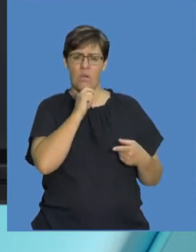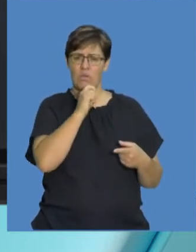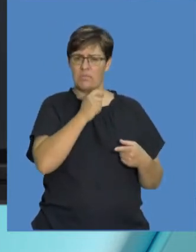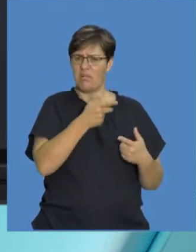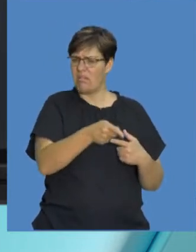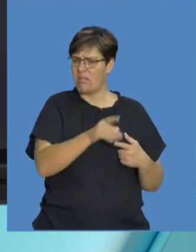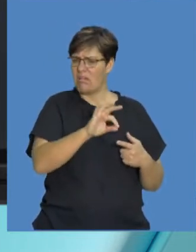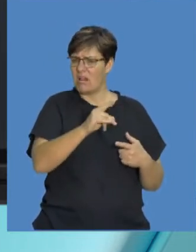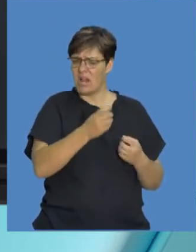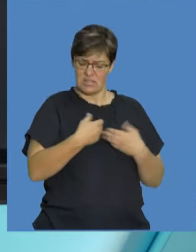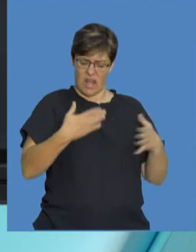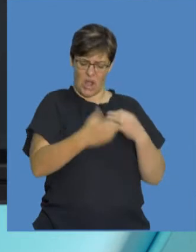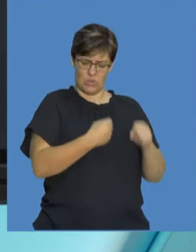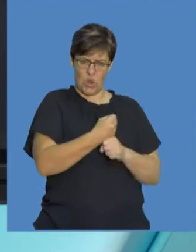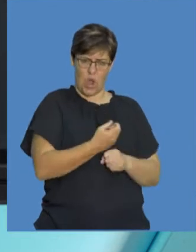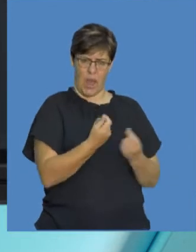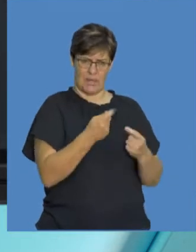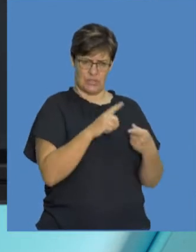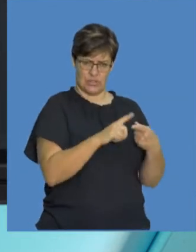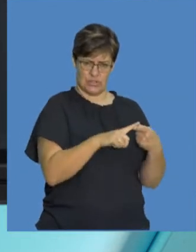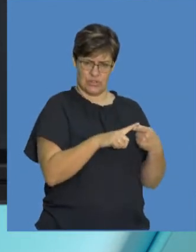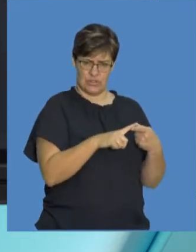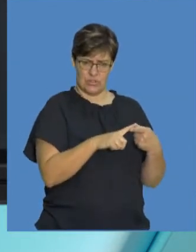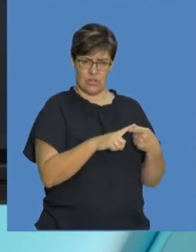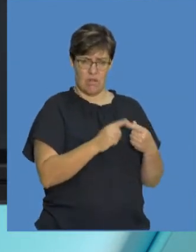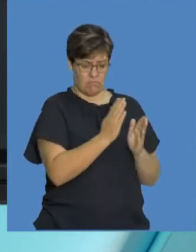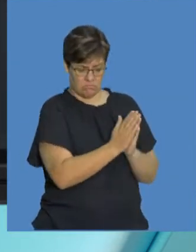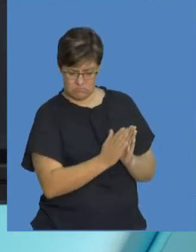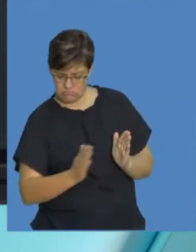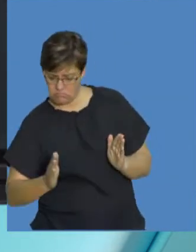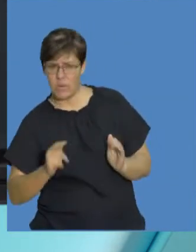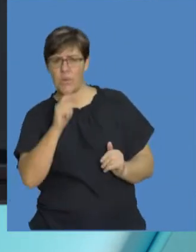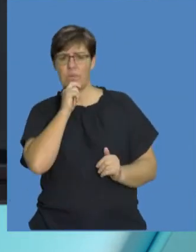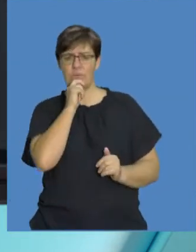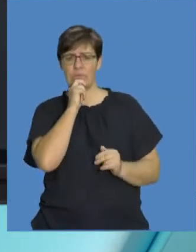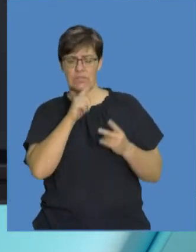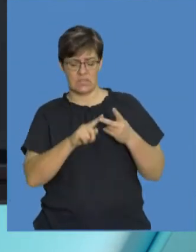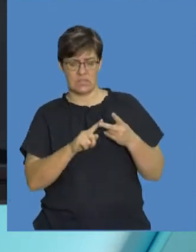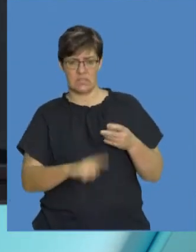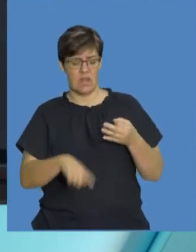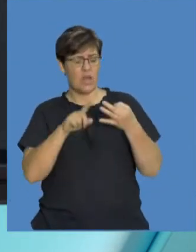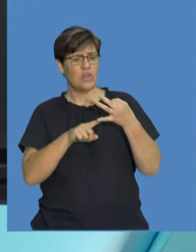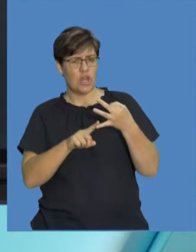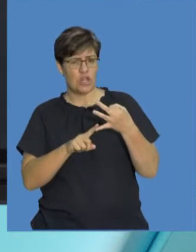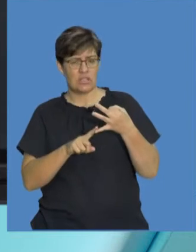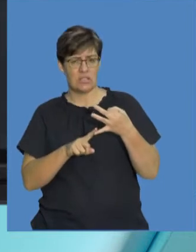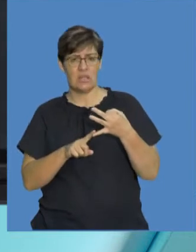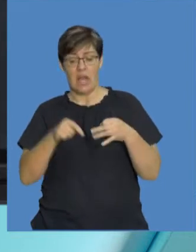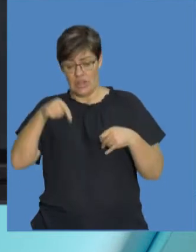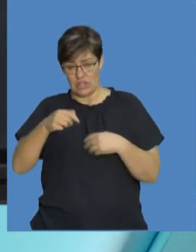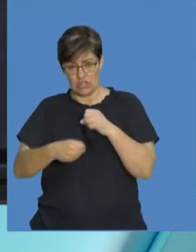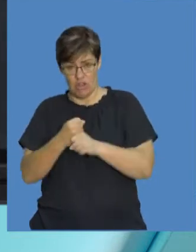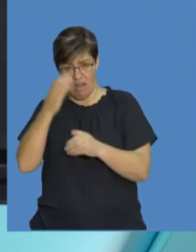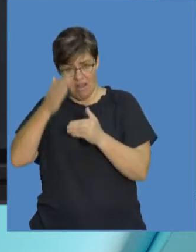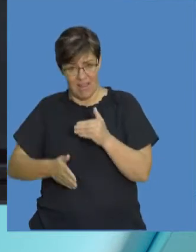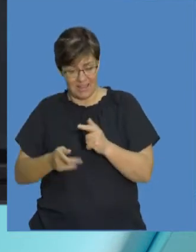my consumables at the beginning of the year, right? Then, what did I use? And the third component is, what is